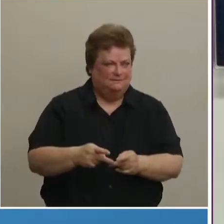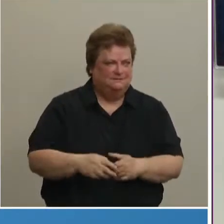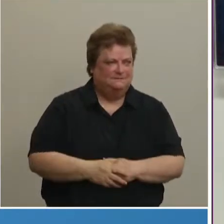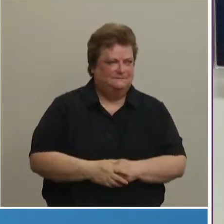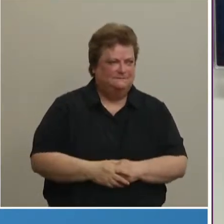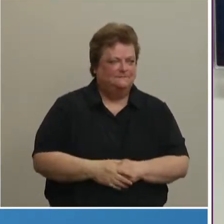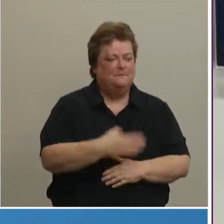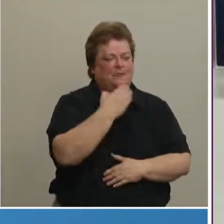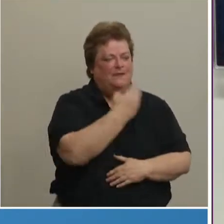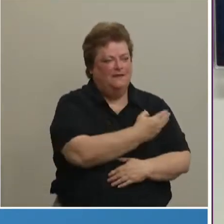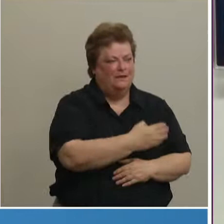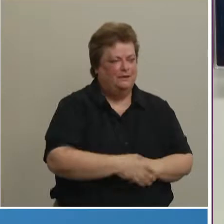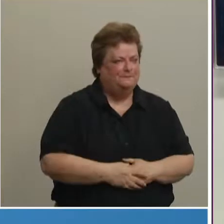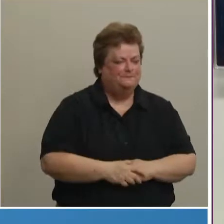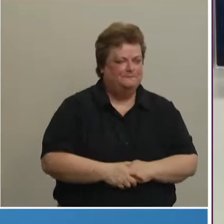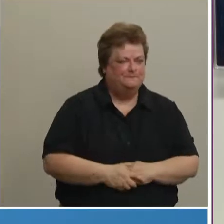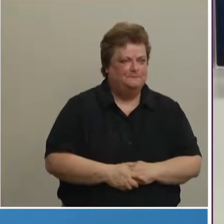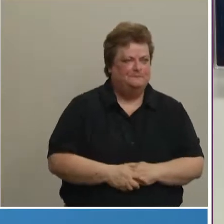Great, thank you.